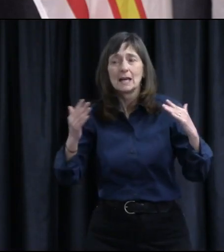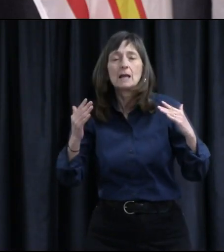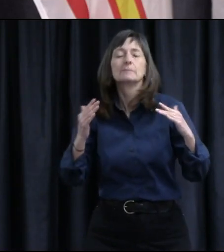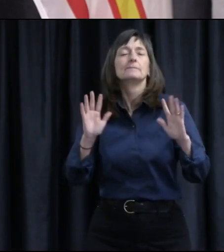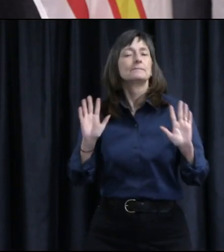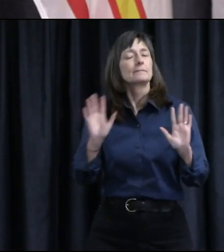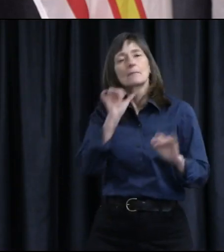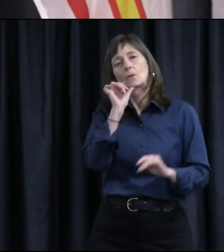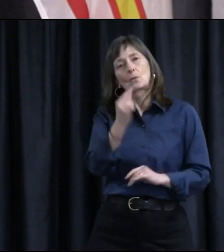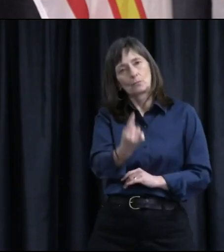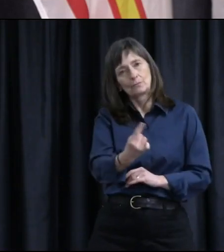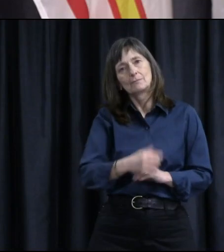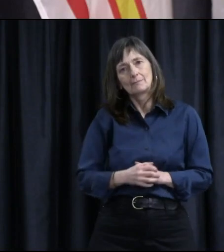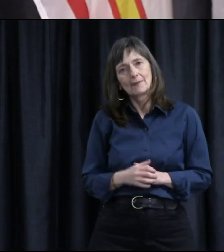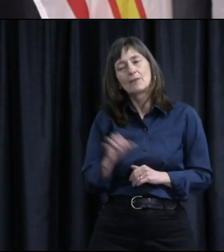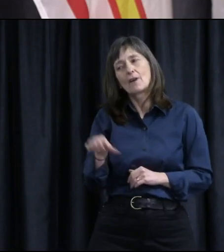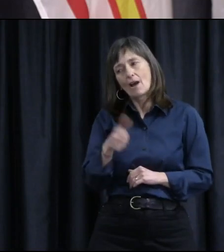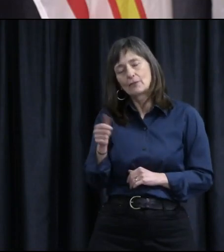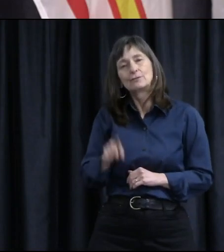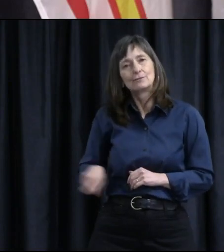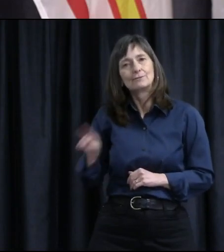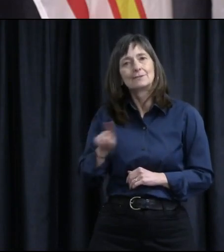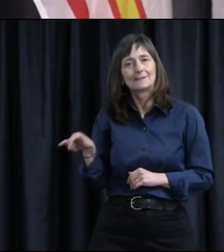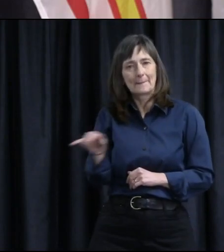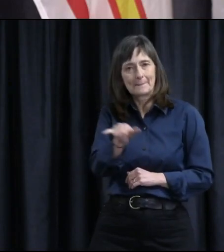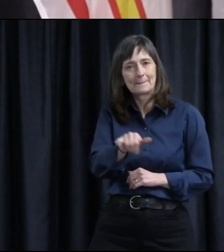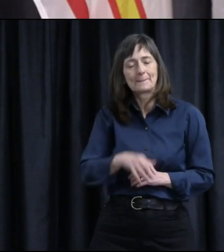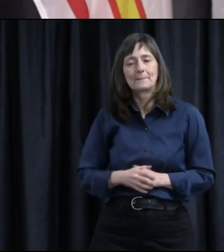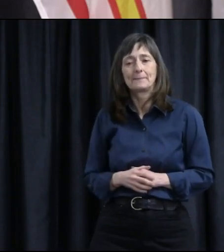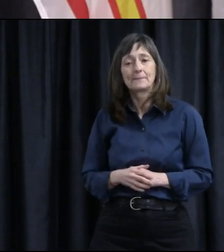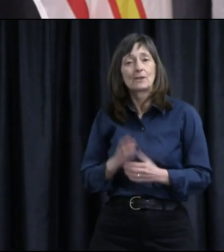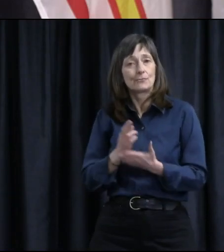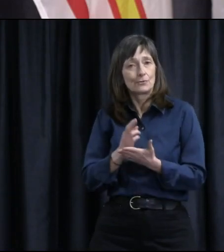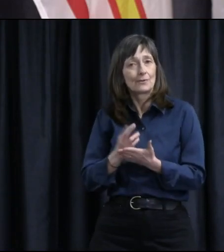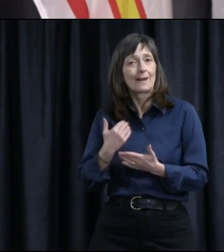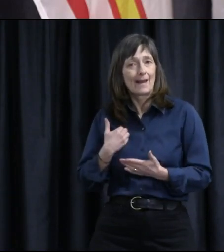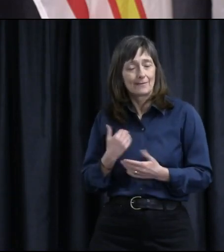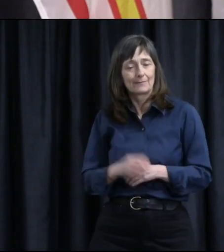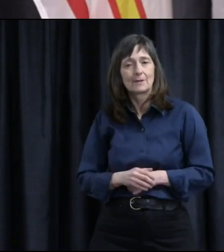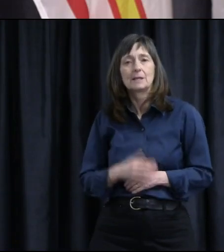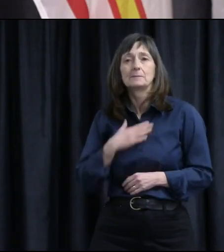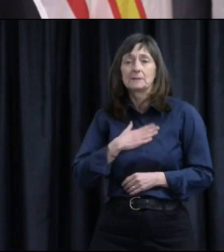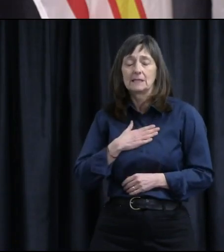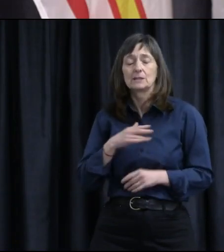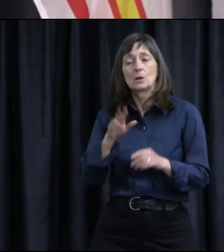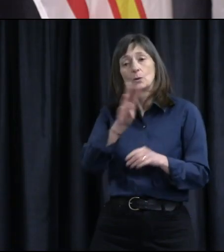way. We have resources to support you and your family. Visit